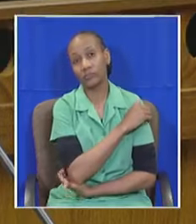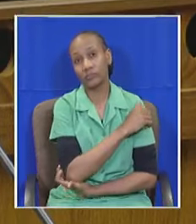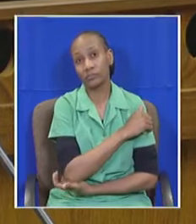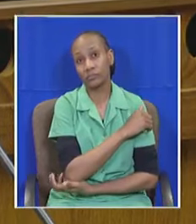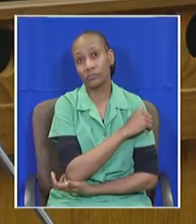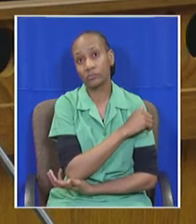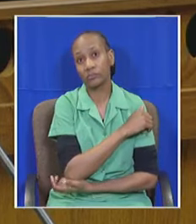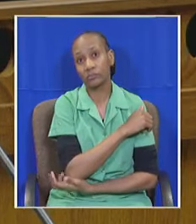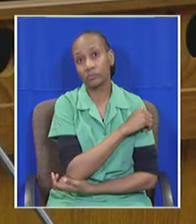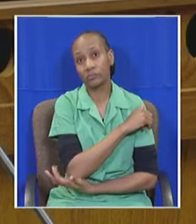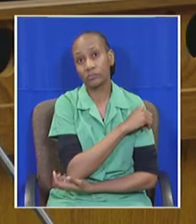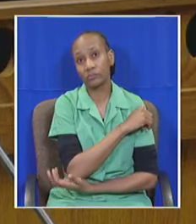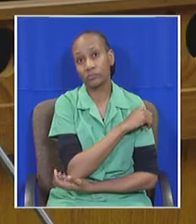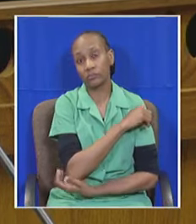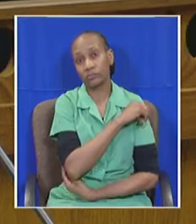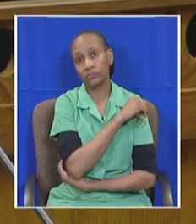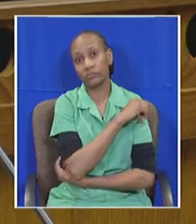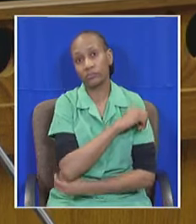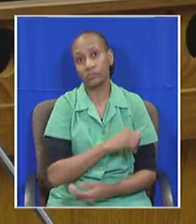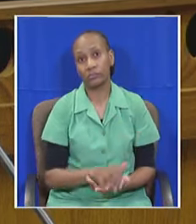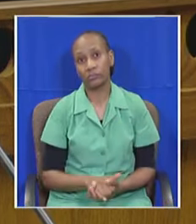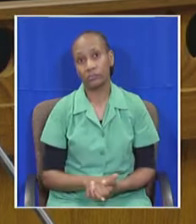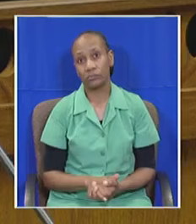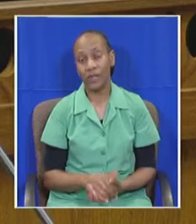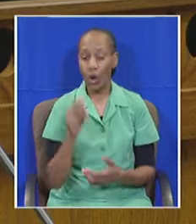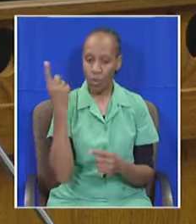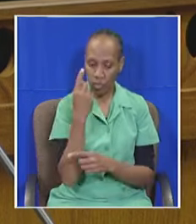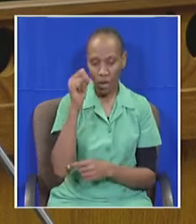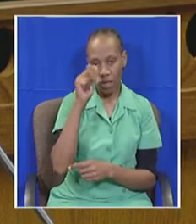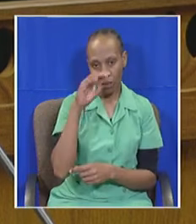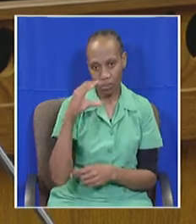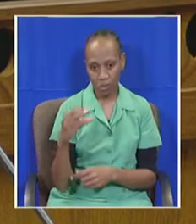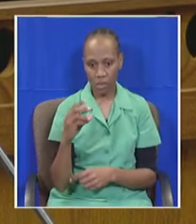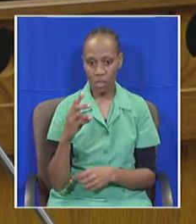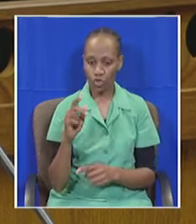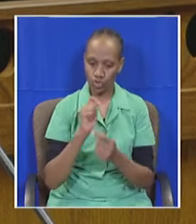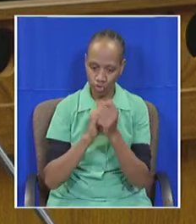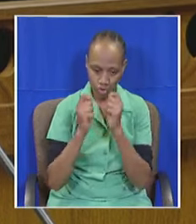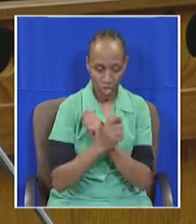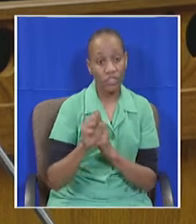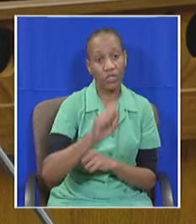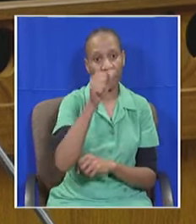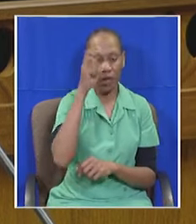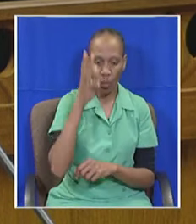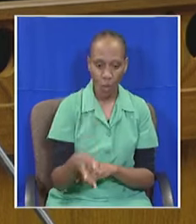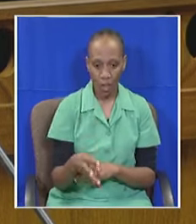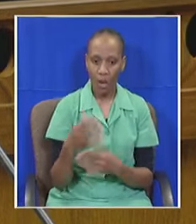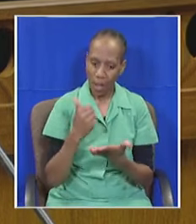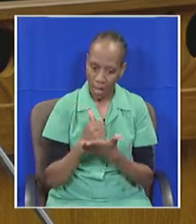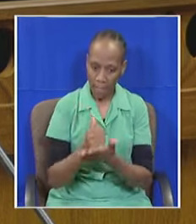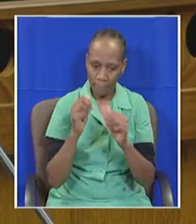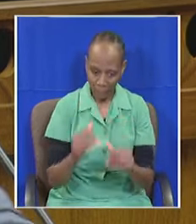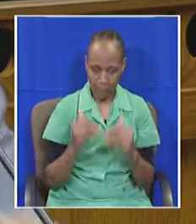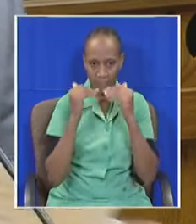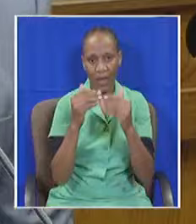is where all of you belongs, and that only the ANC will change this country for the better.